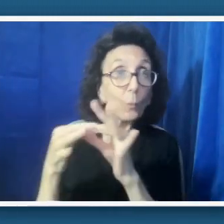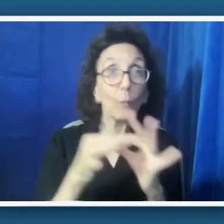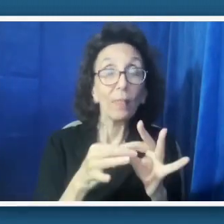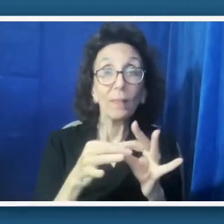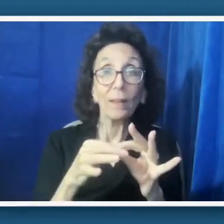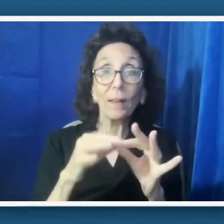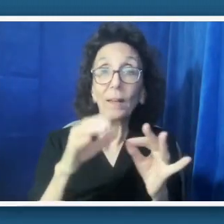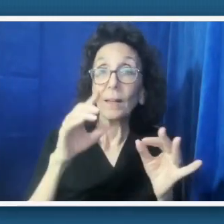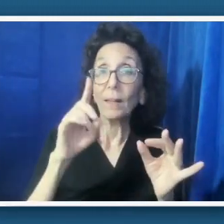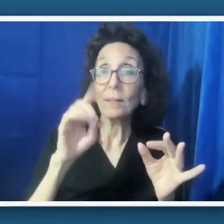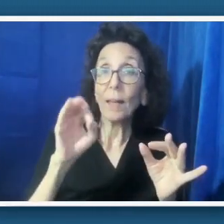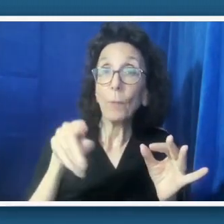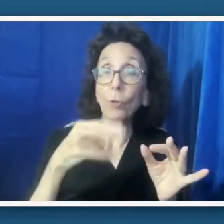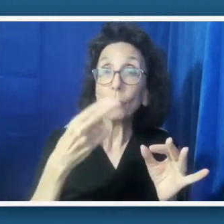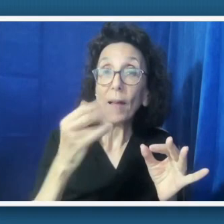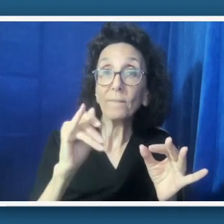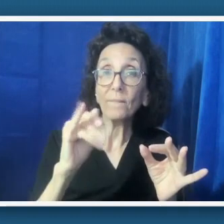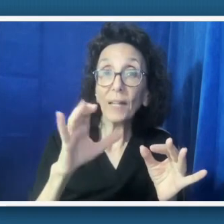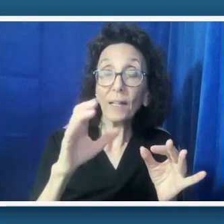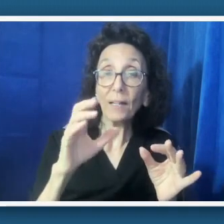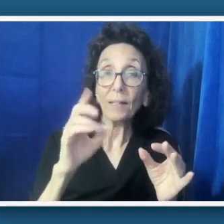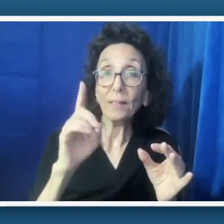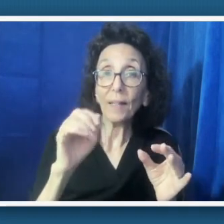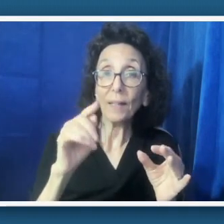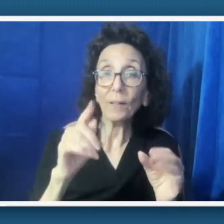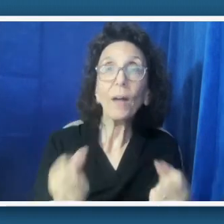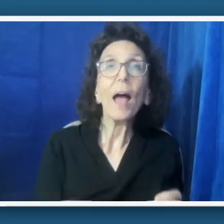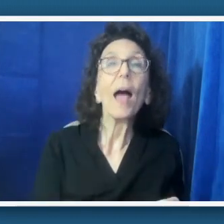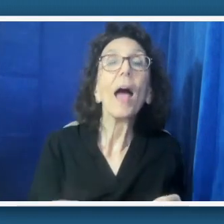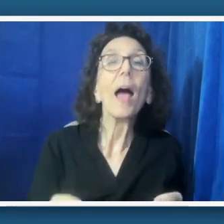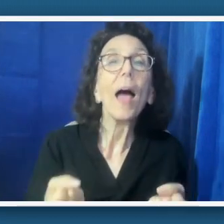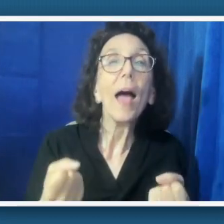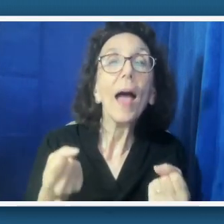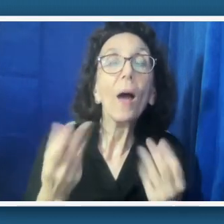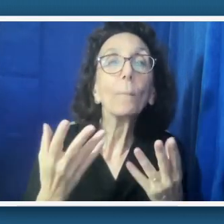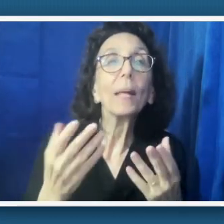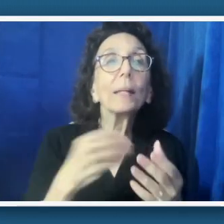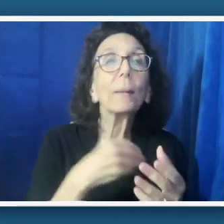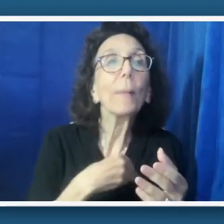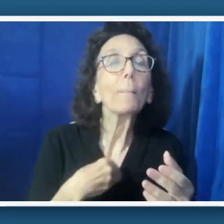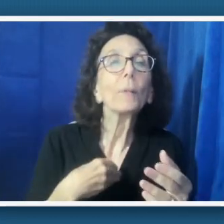demographic data about how many members of underrepresented groups